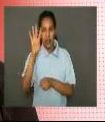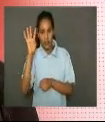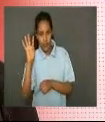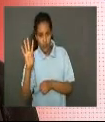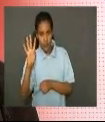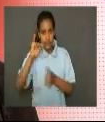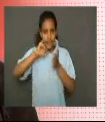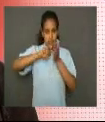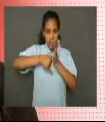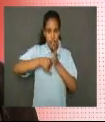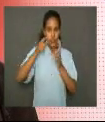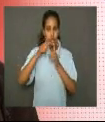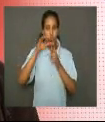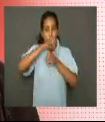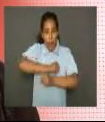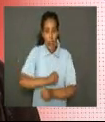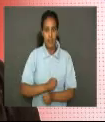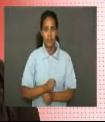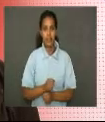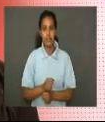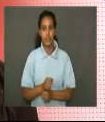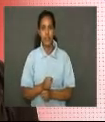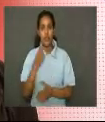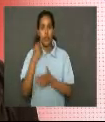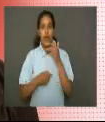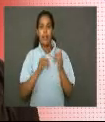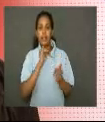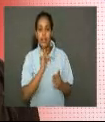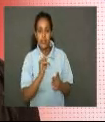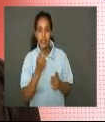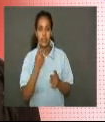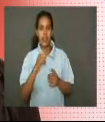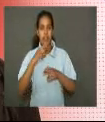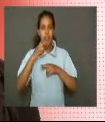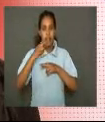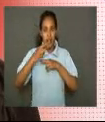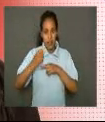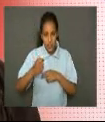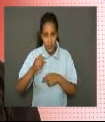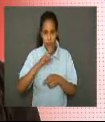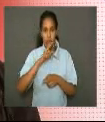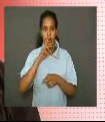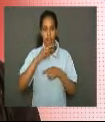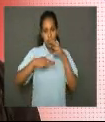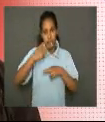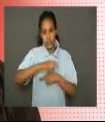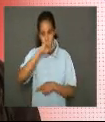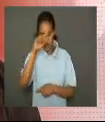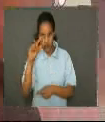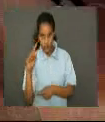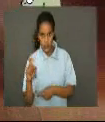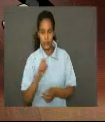804 seconds to complete, what is the rate of reaction?